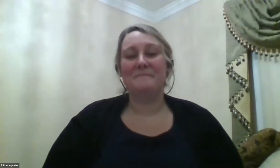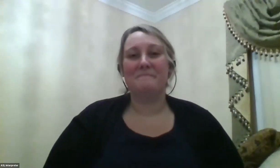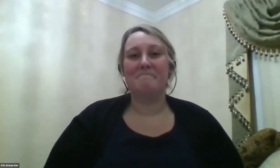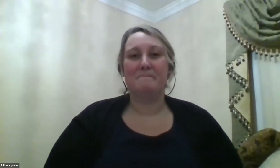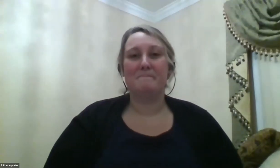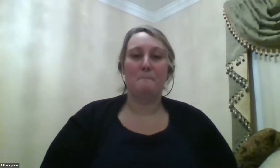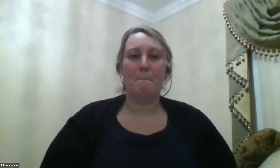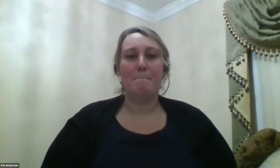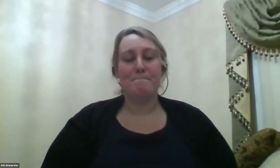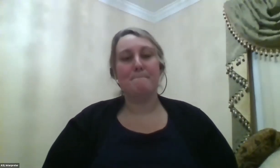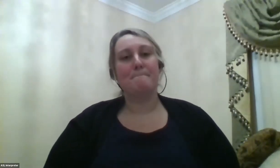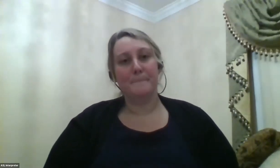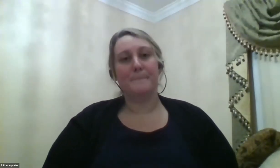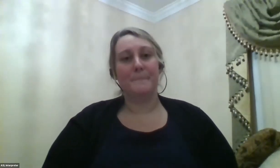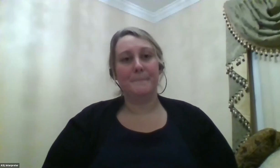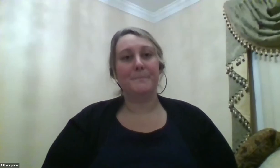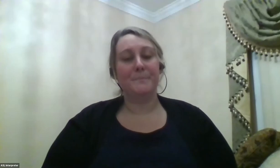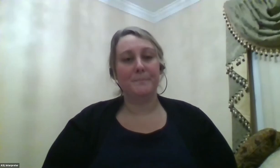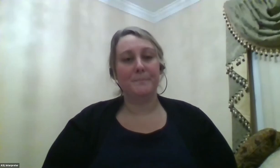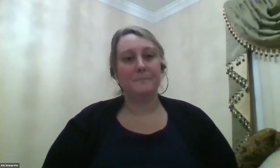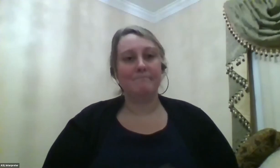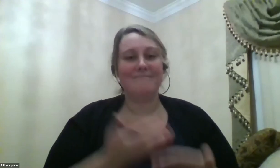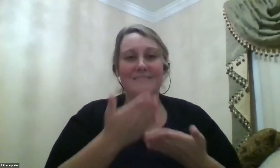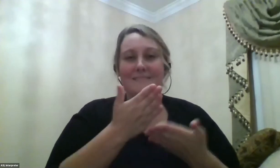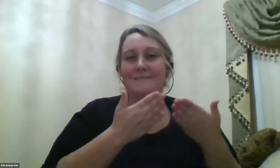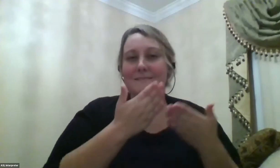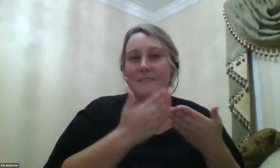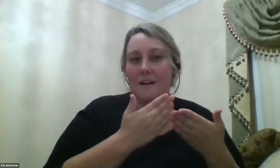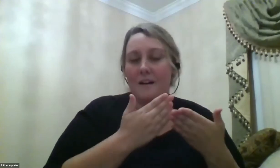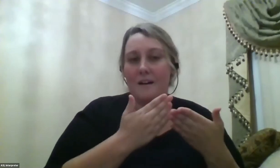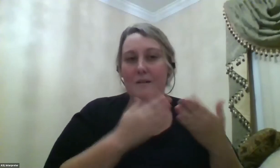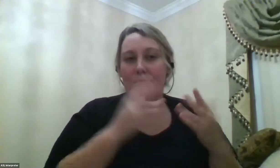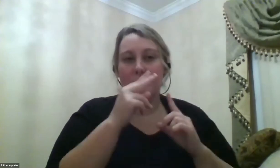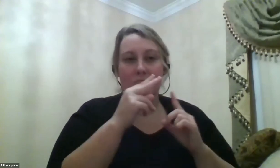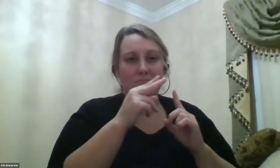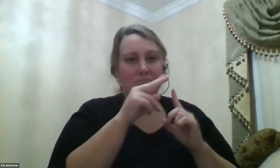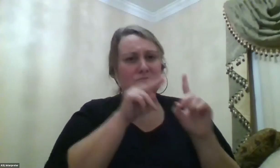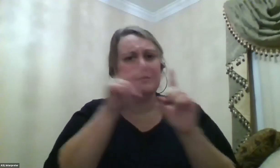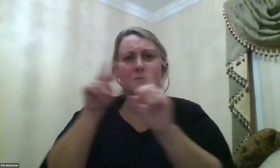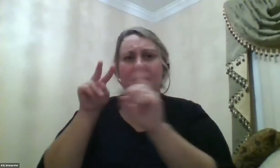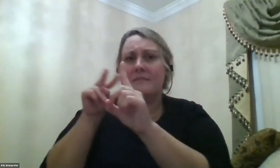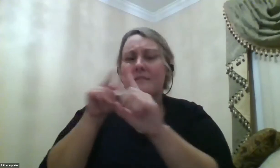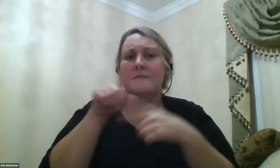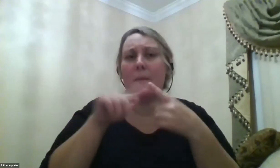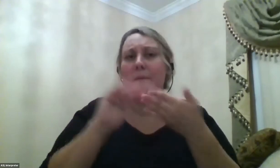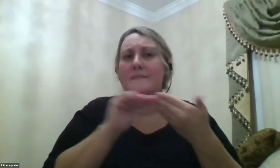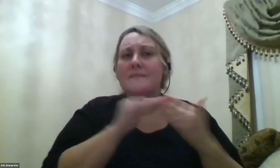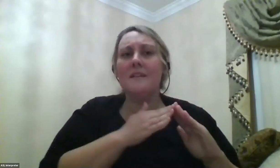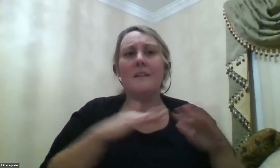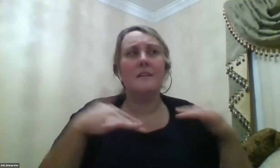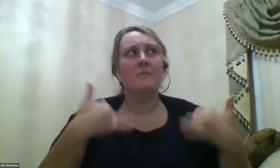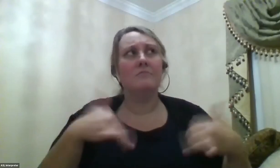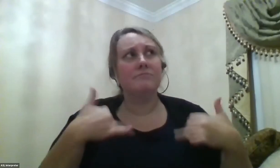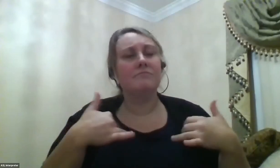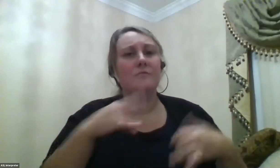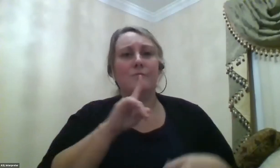um, the city has both been gutted and also been resilient from the pandemic that